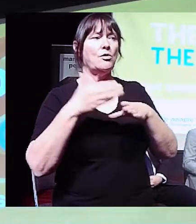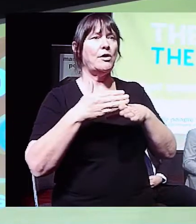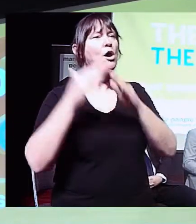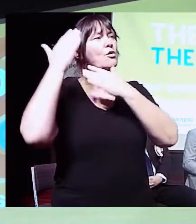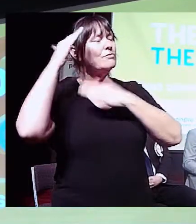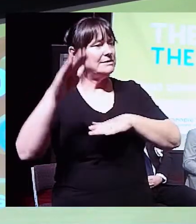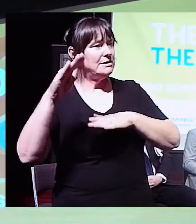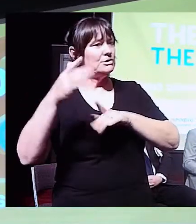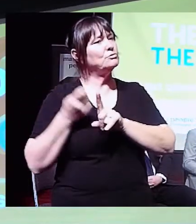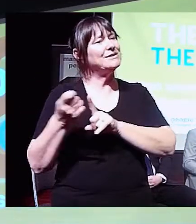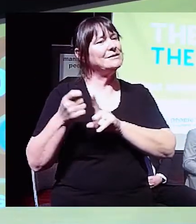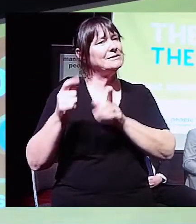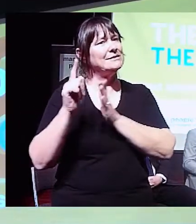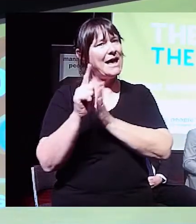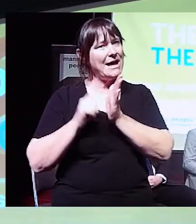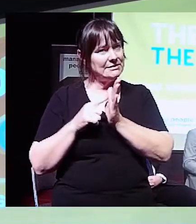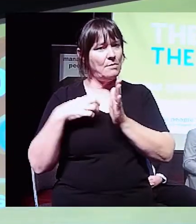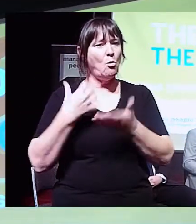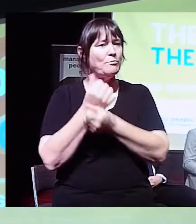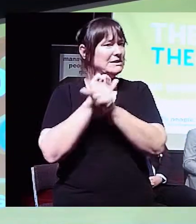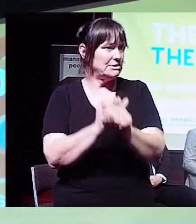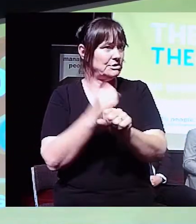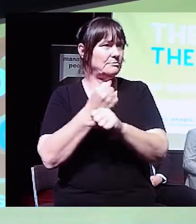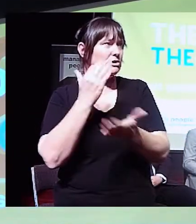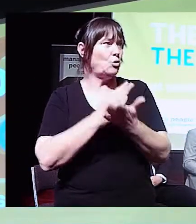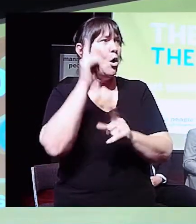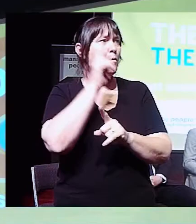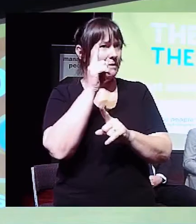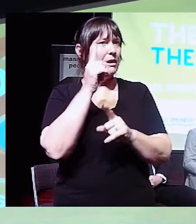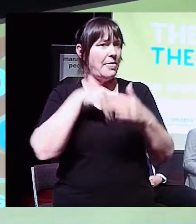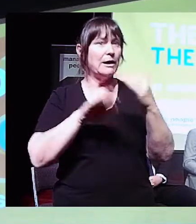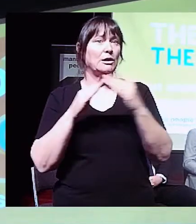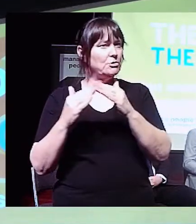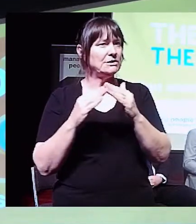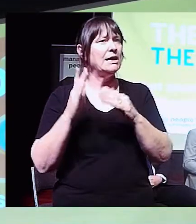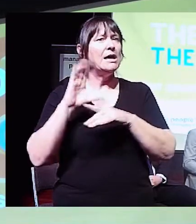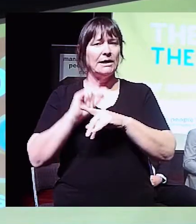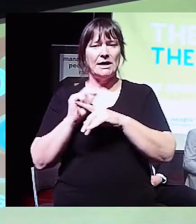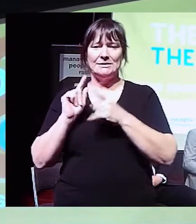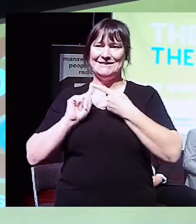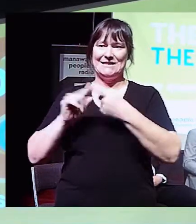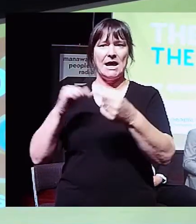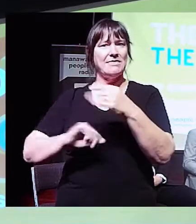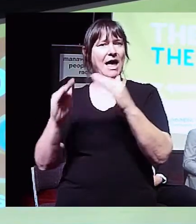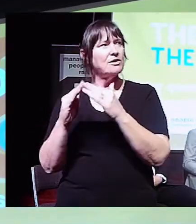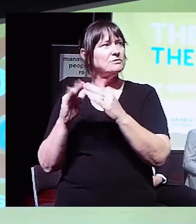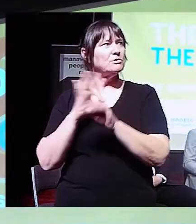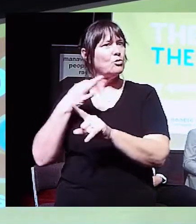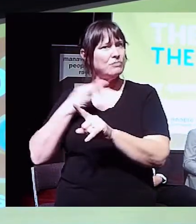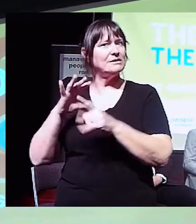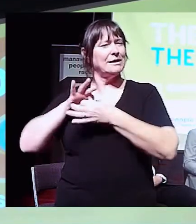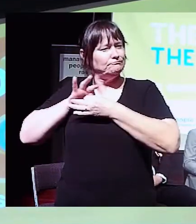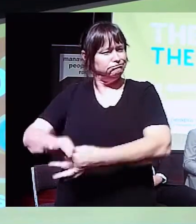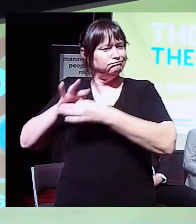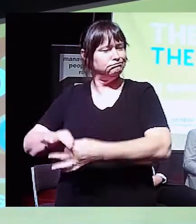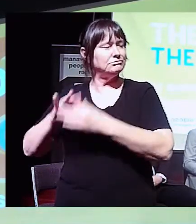around putting more protections around to making sure that people in communities can build deep roots into that community. Kia ora. Do